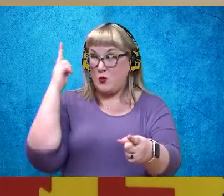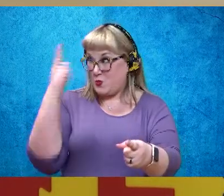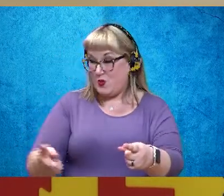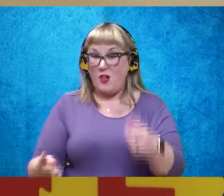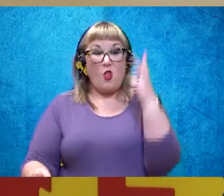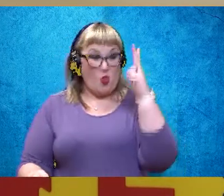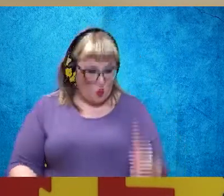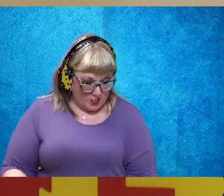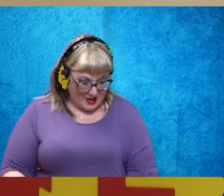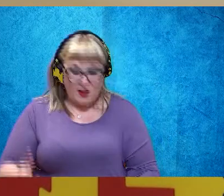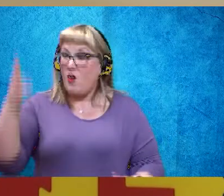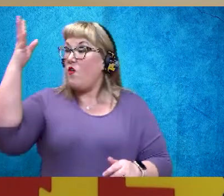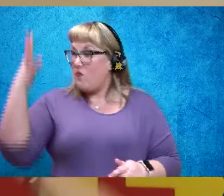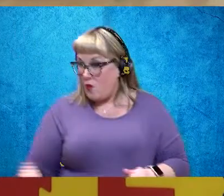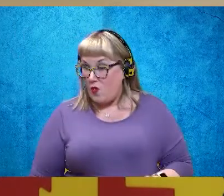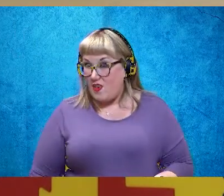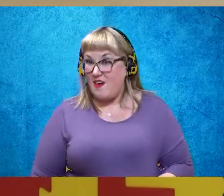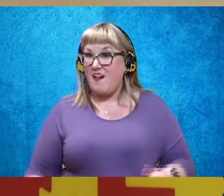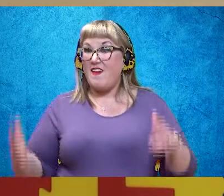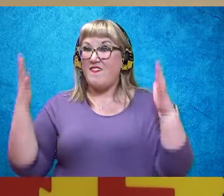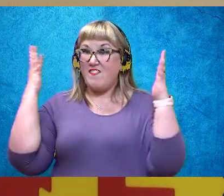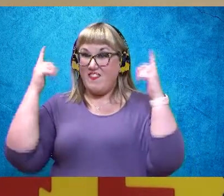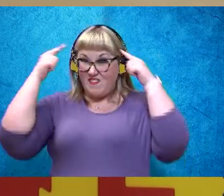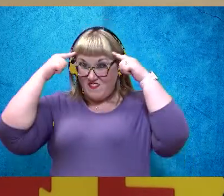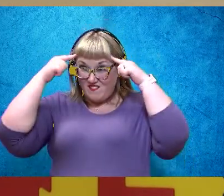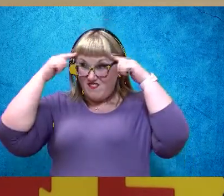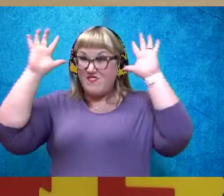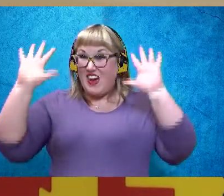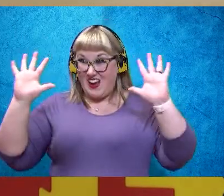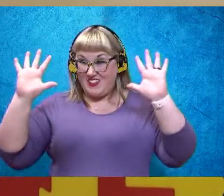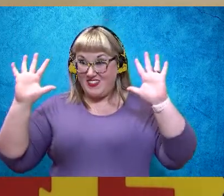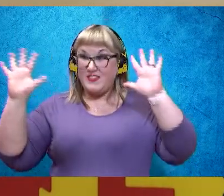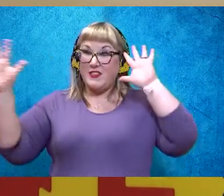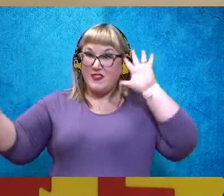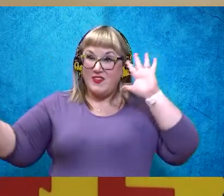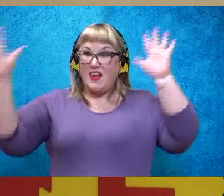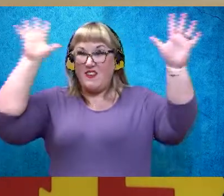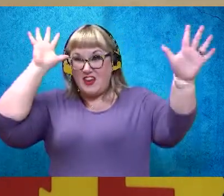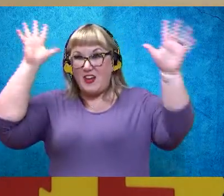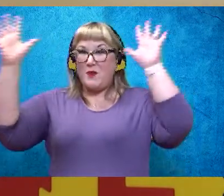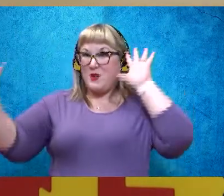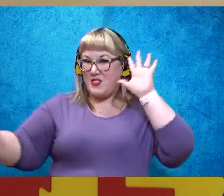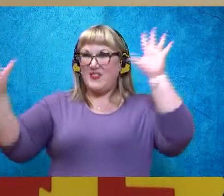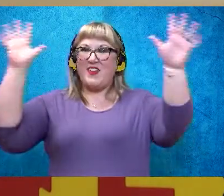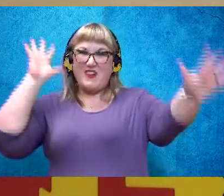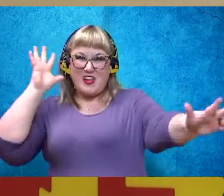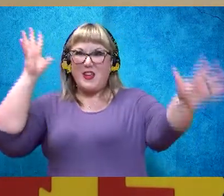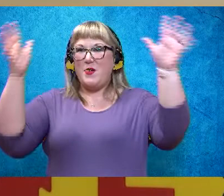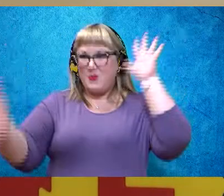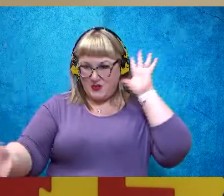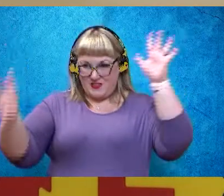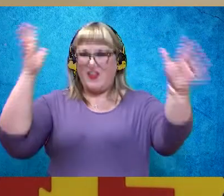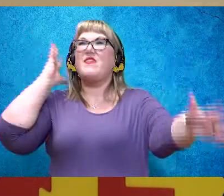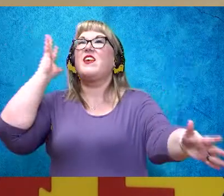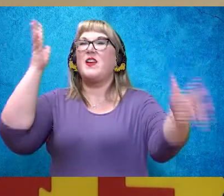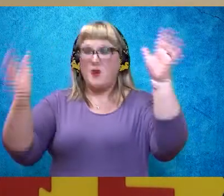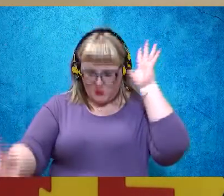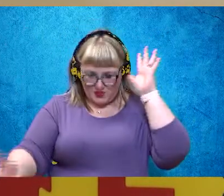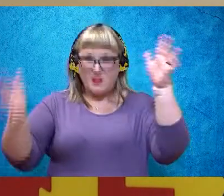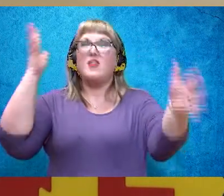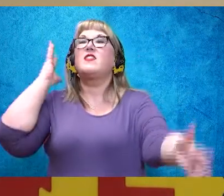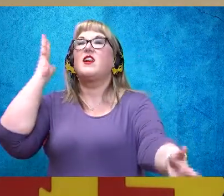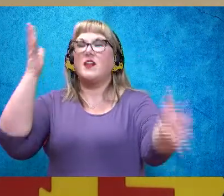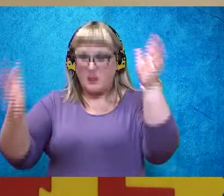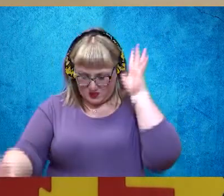2, 3, 4, 5. Johnny works with 5 hammers, 5 hammers, 5